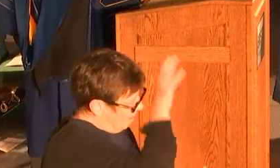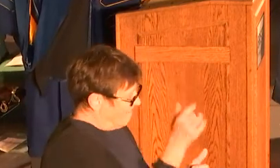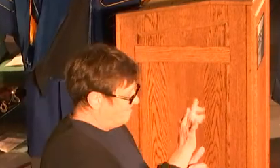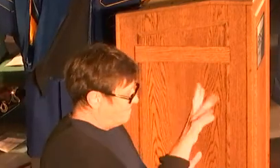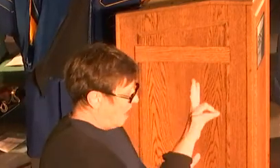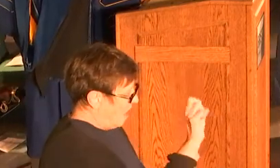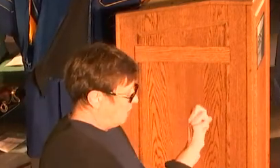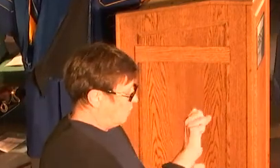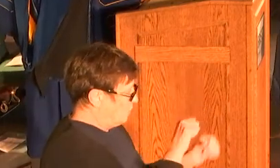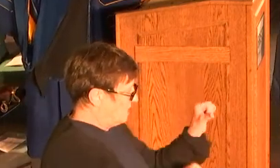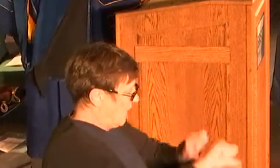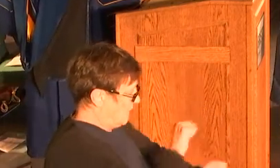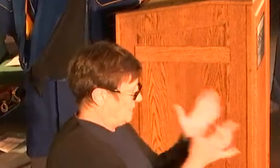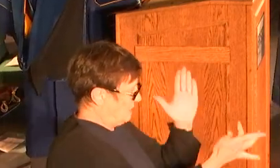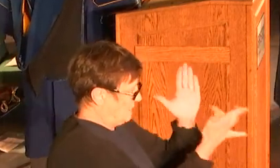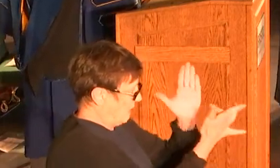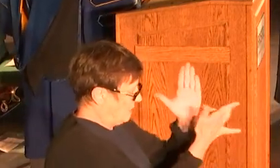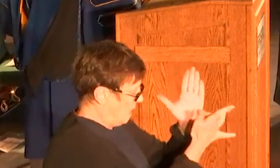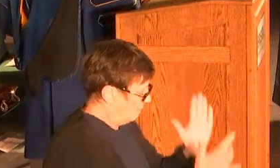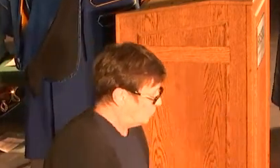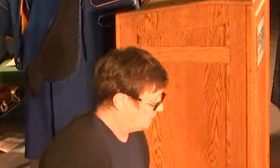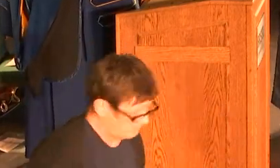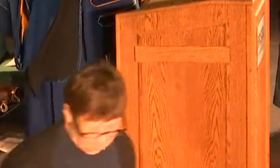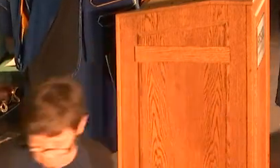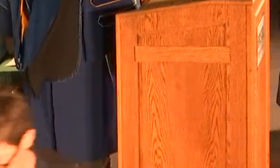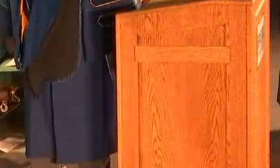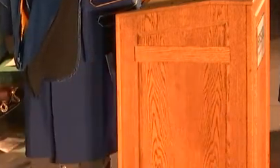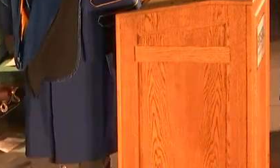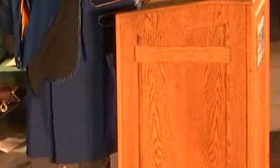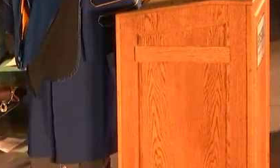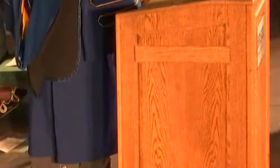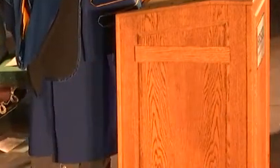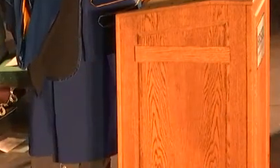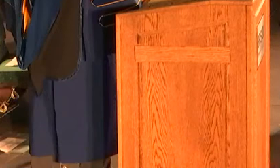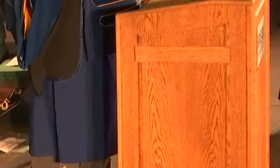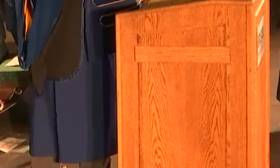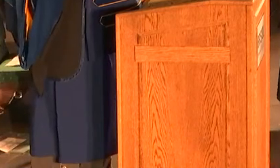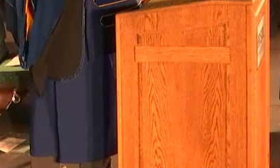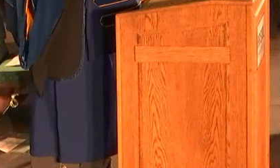Elizabeth Emily Gray, summa cum laude.